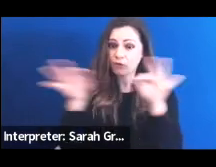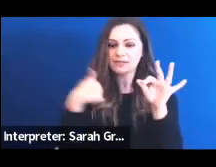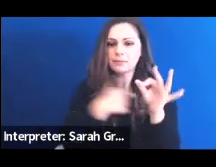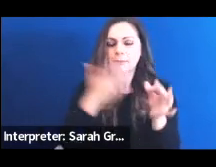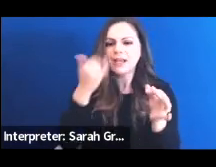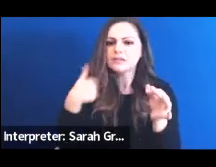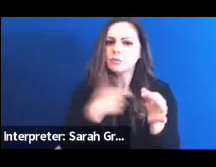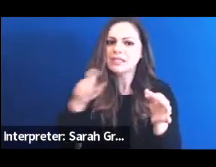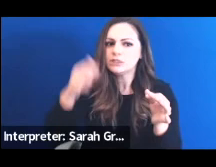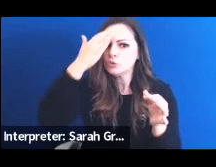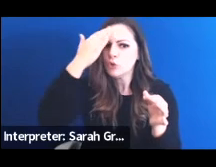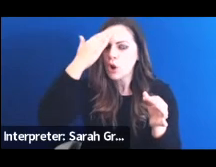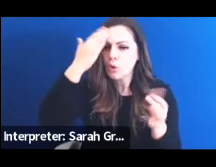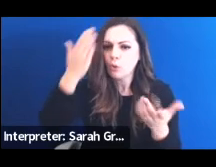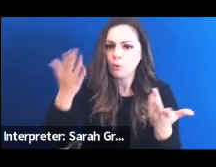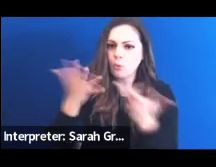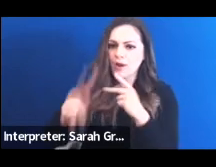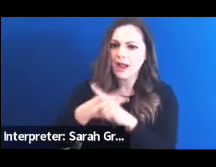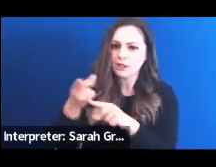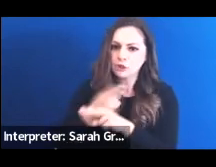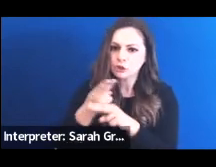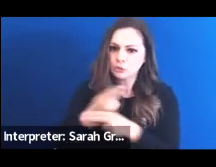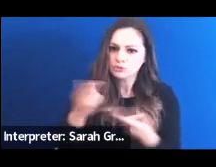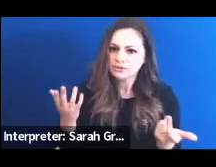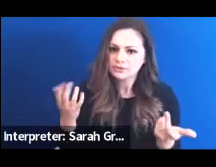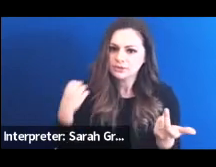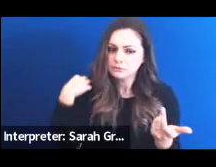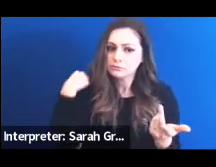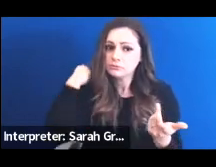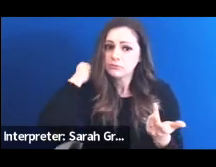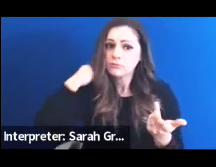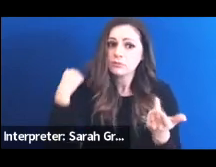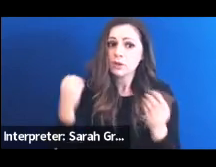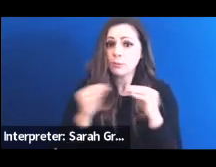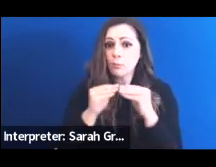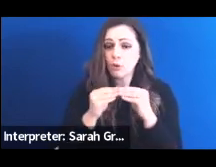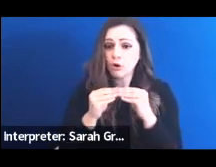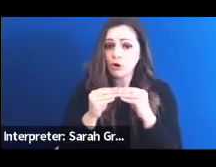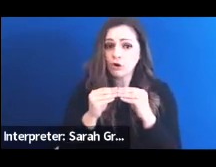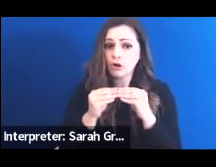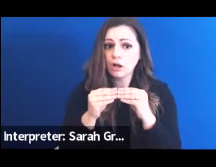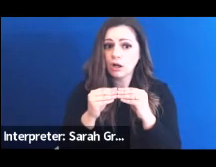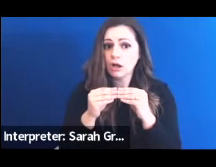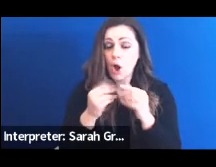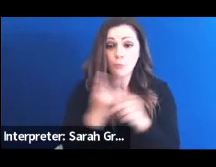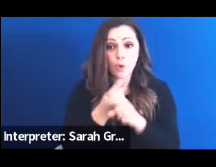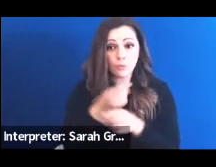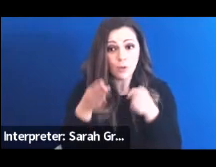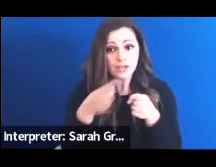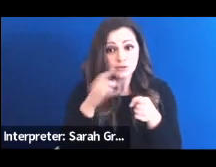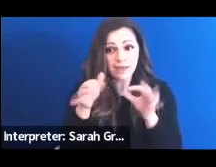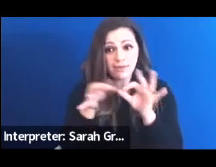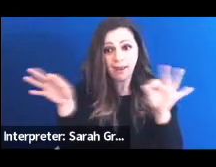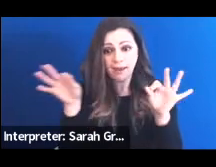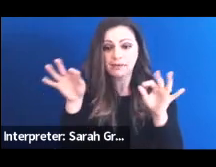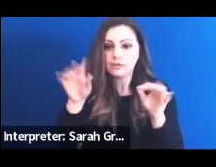It's a cultural competency issue. More appropriate way of saying it would be, what was somebody's primary drug of use? Again, just the